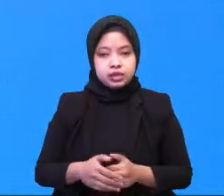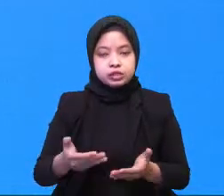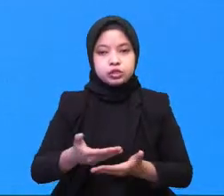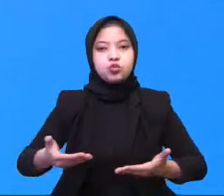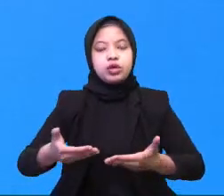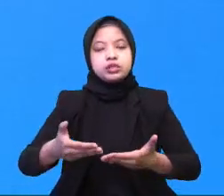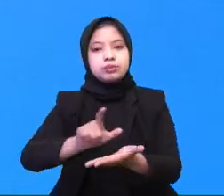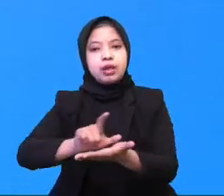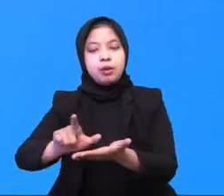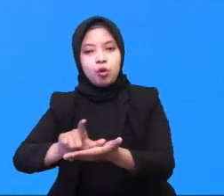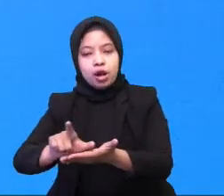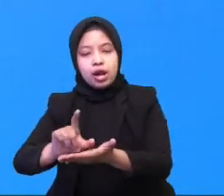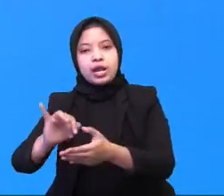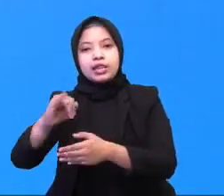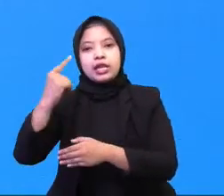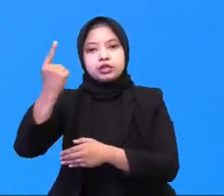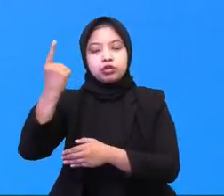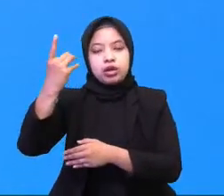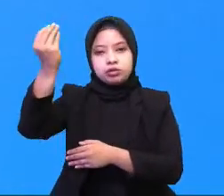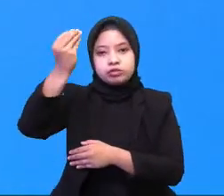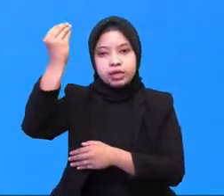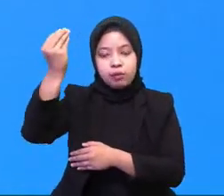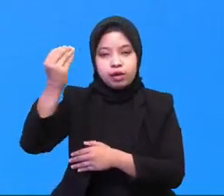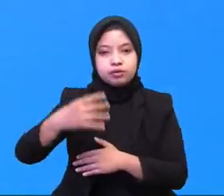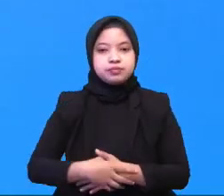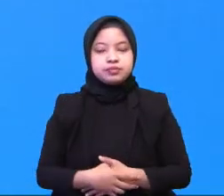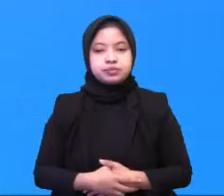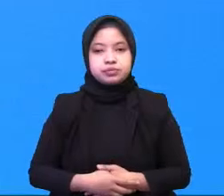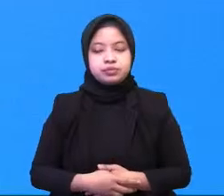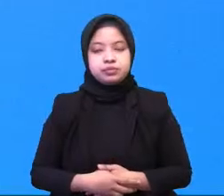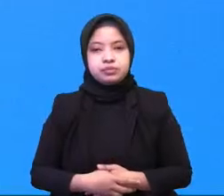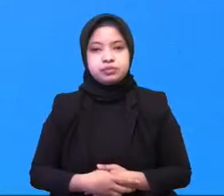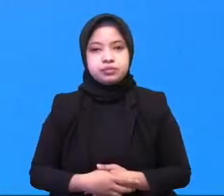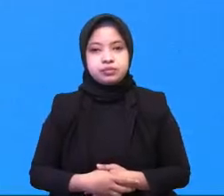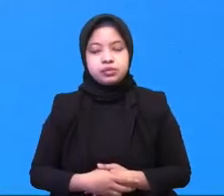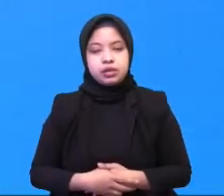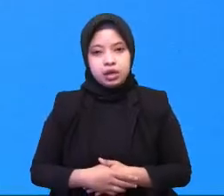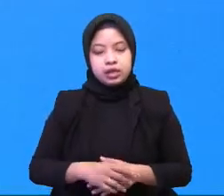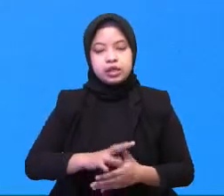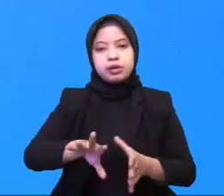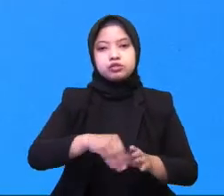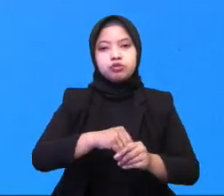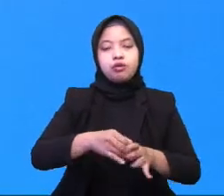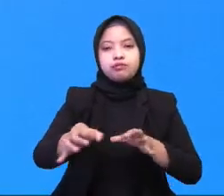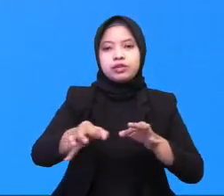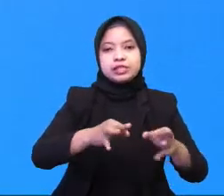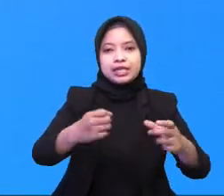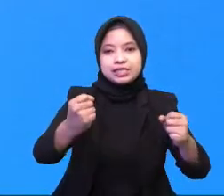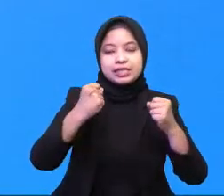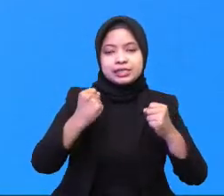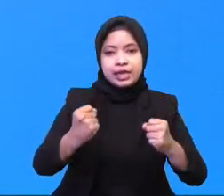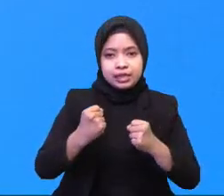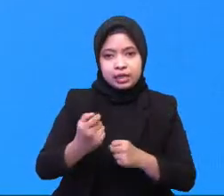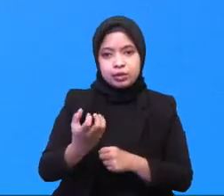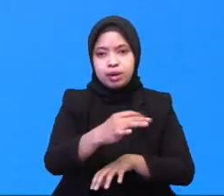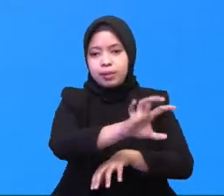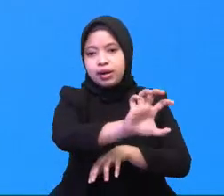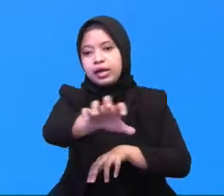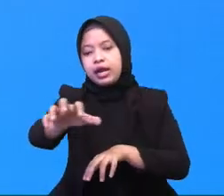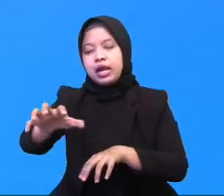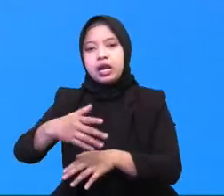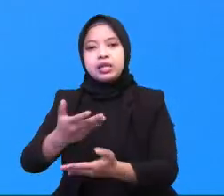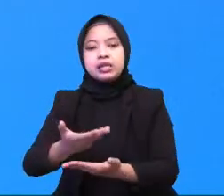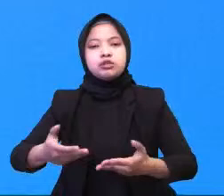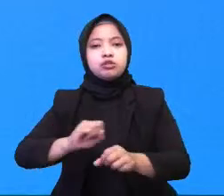entry points for international travelers that were set to facilitate community activities that are safe from